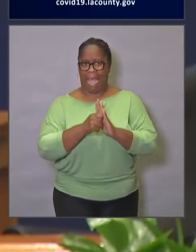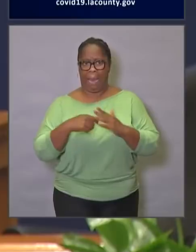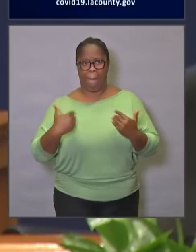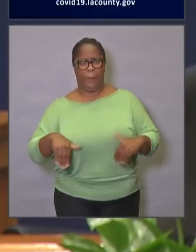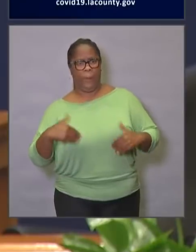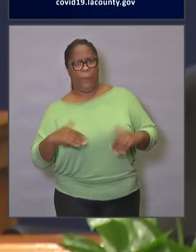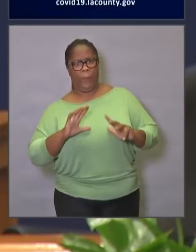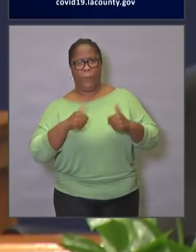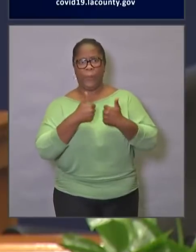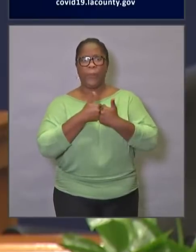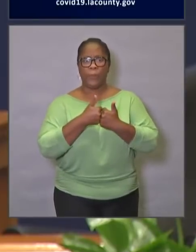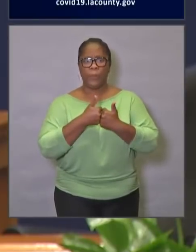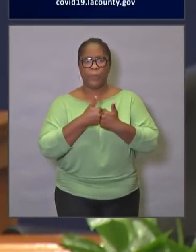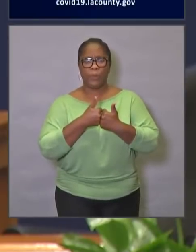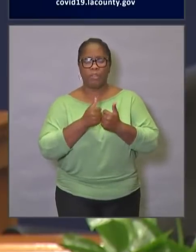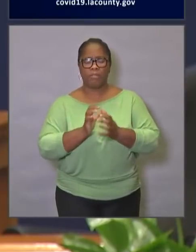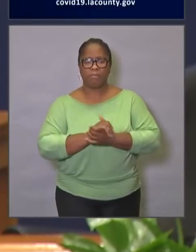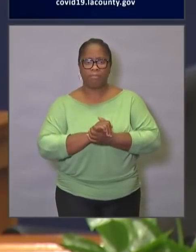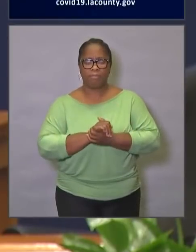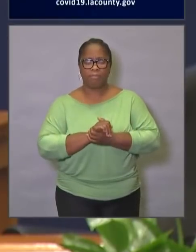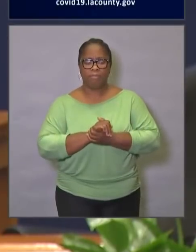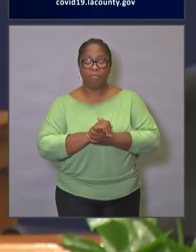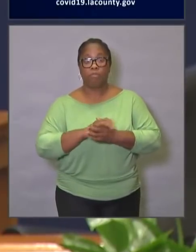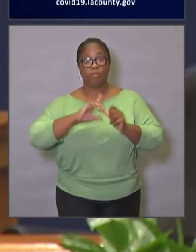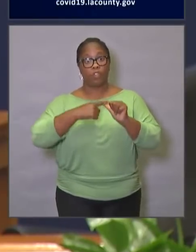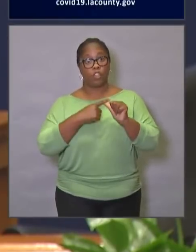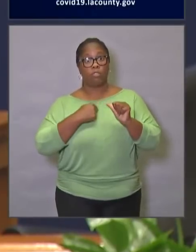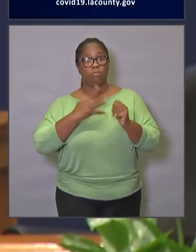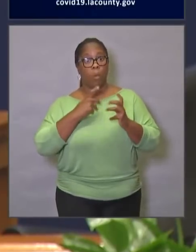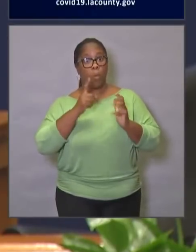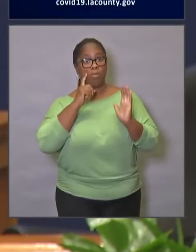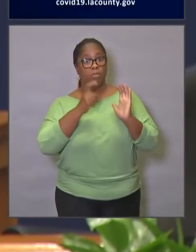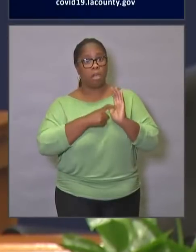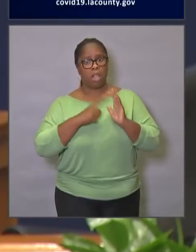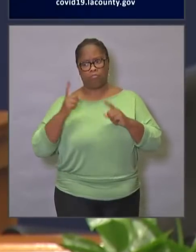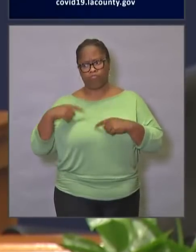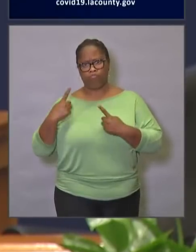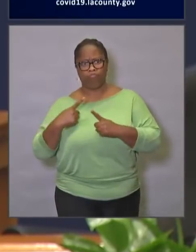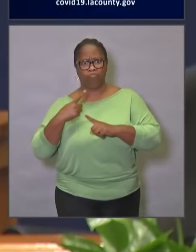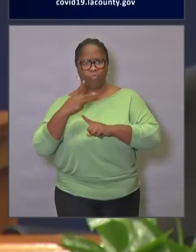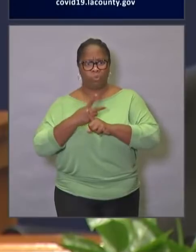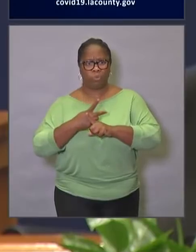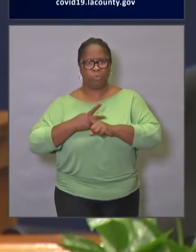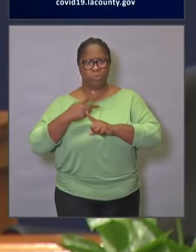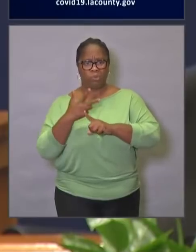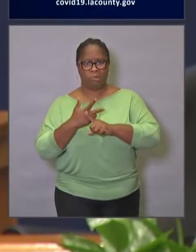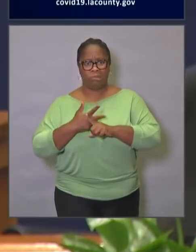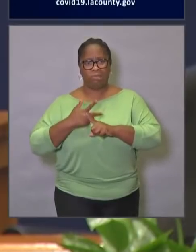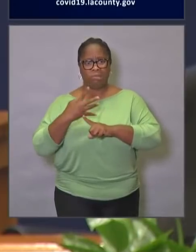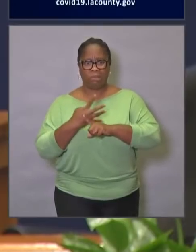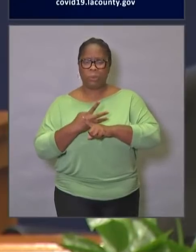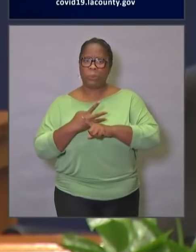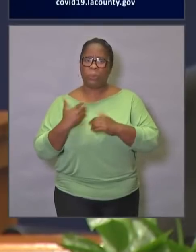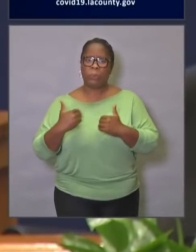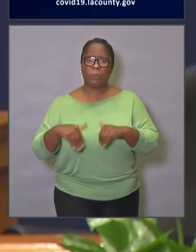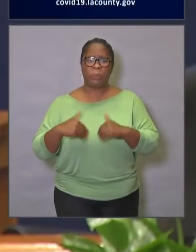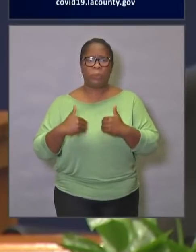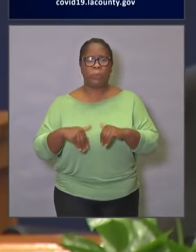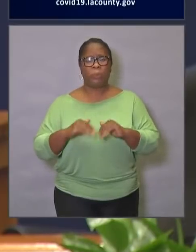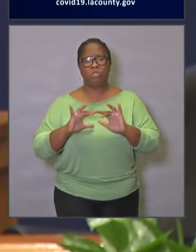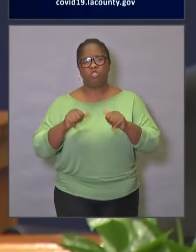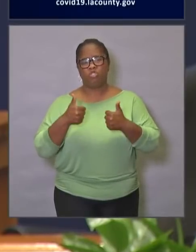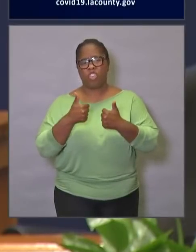lives. First, I want to acknowledge that for the last several months, it's been extraordinarily difficult for children and for